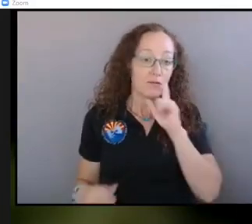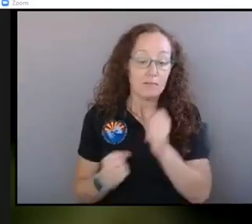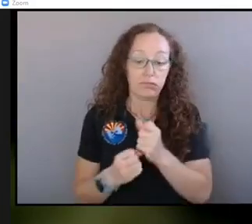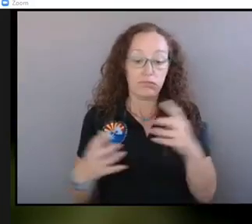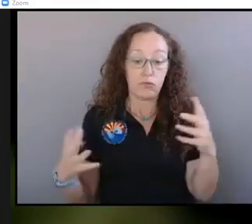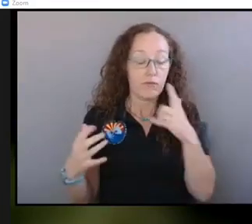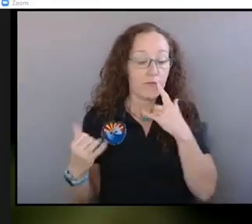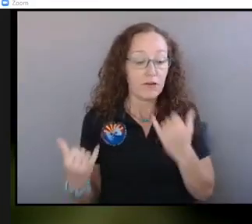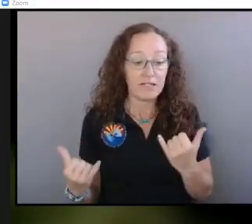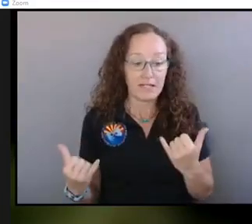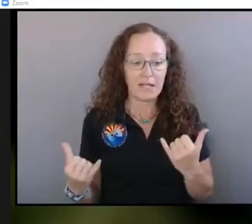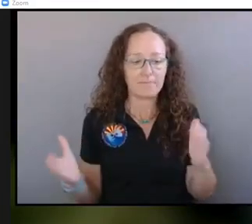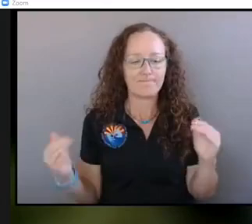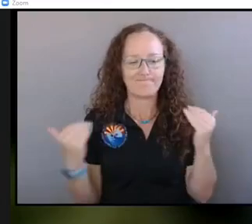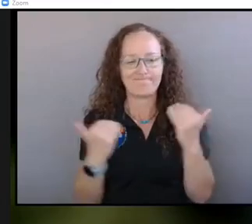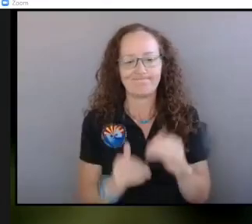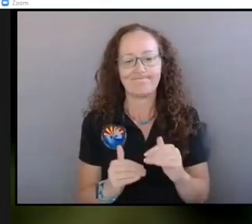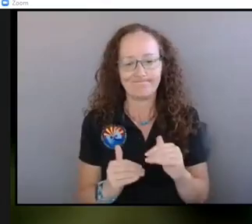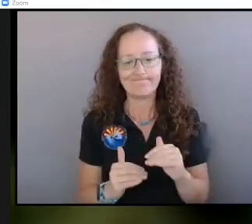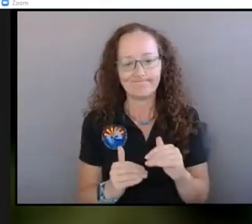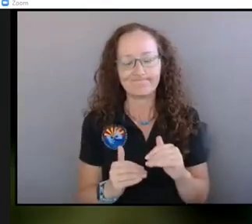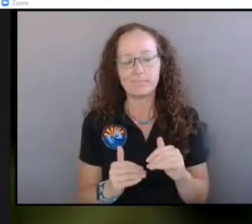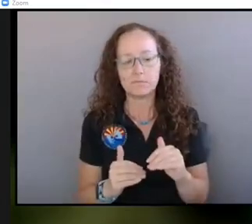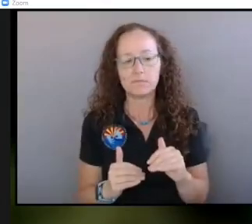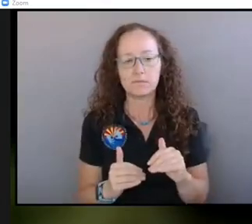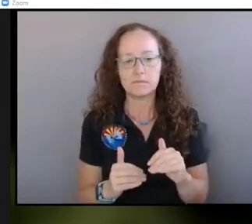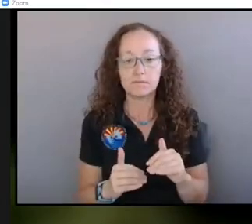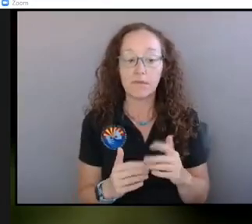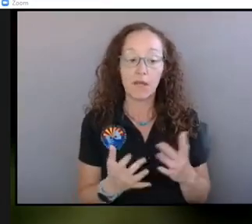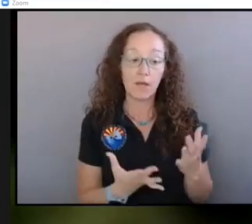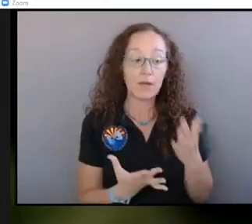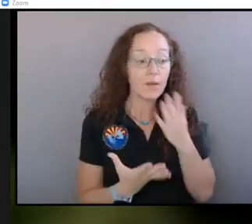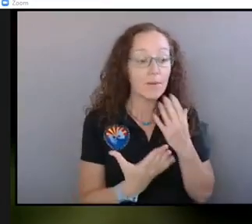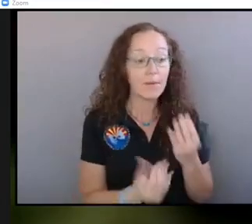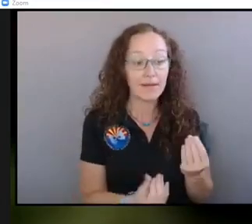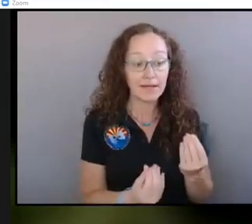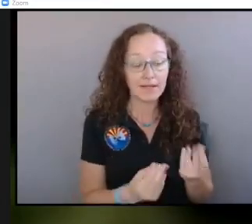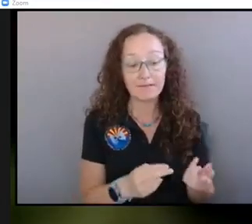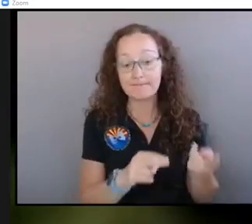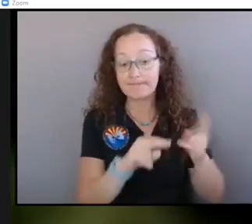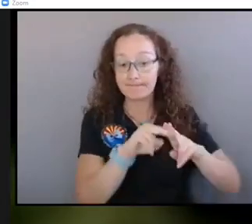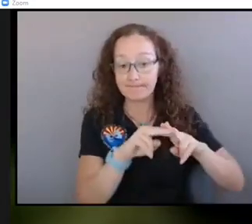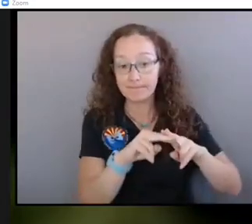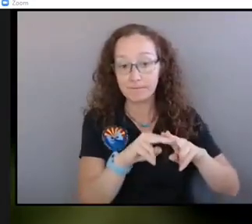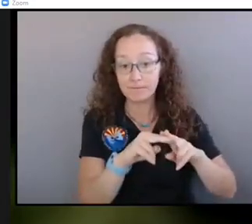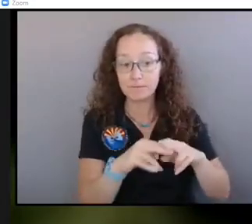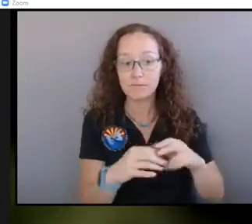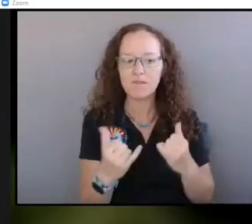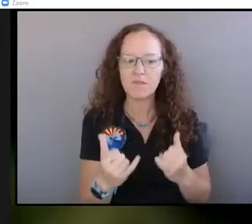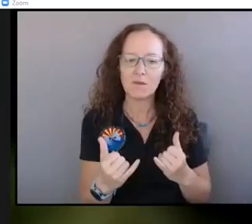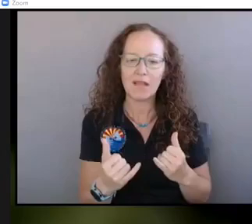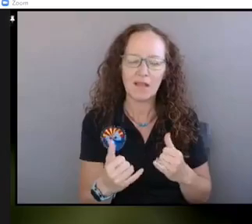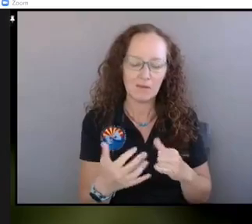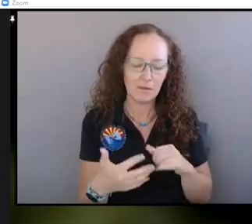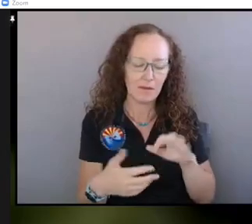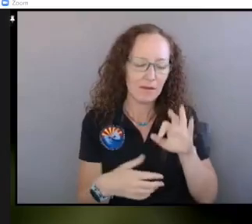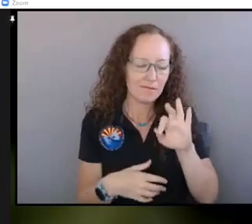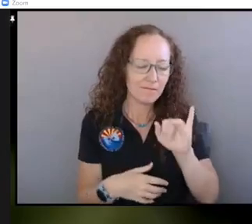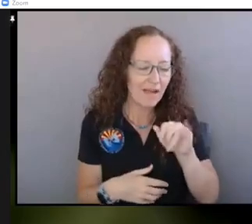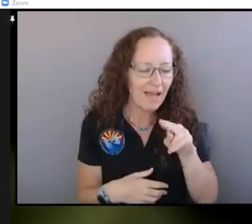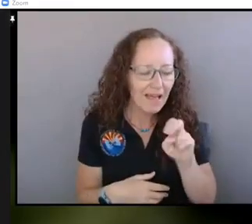What's happening is the humidity's come up, and that's moistened up those fine dead fuels, the main driver of the fire